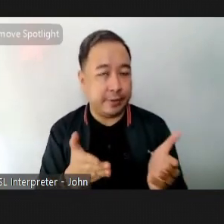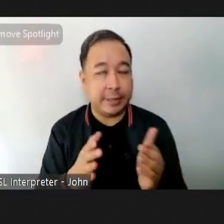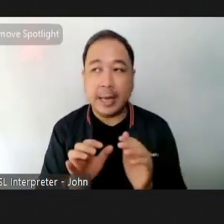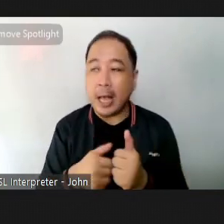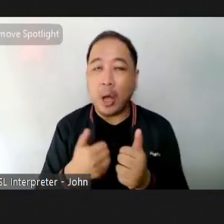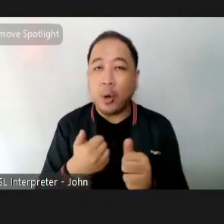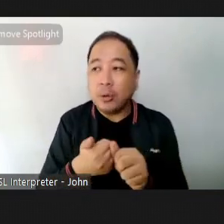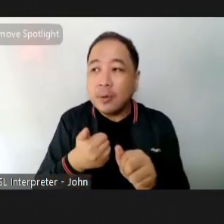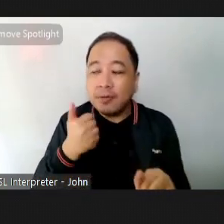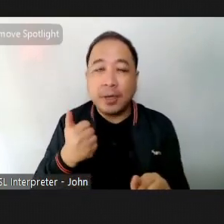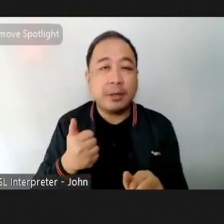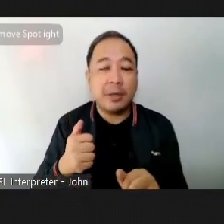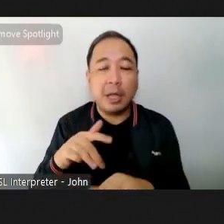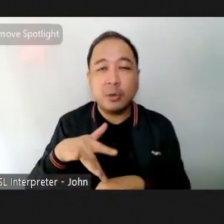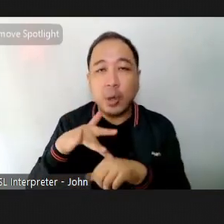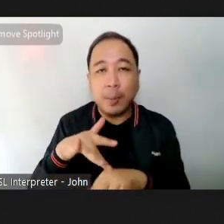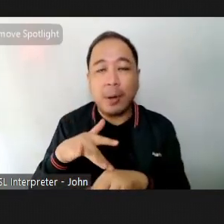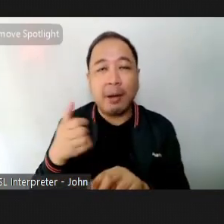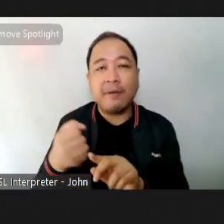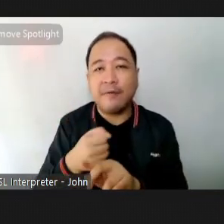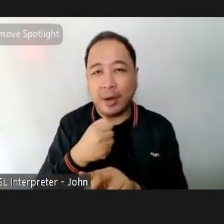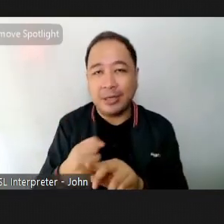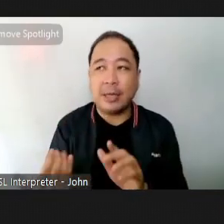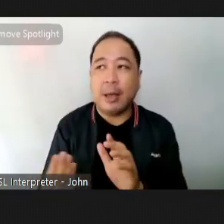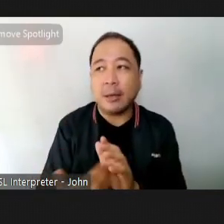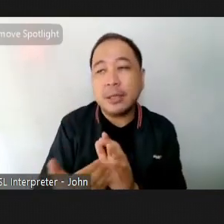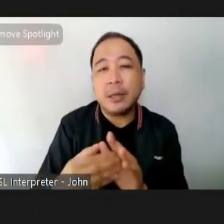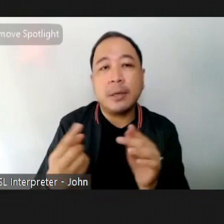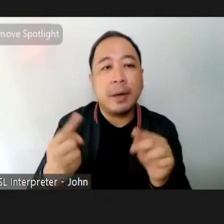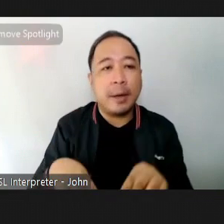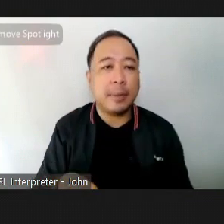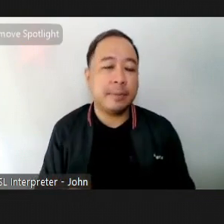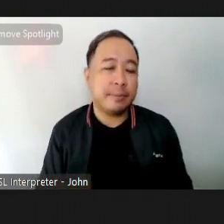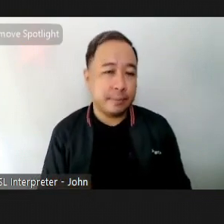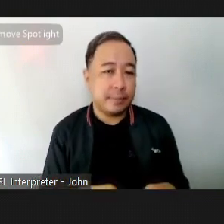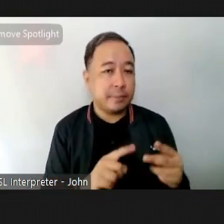occurring repeatedly. We also have the second key result area.